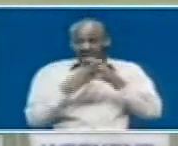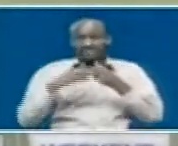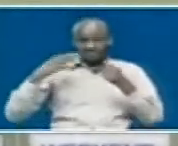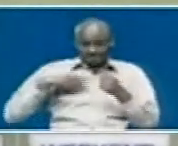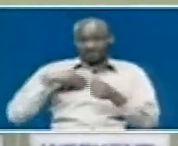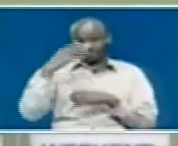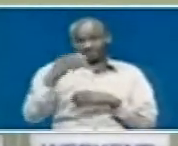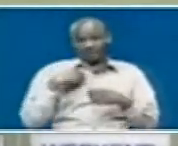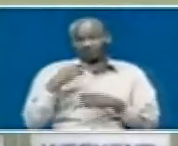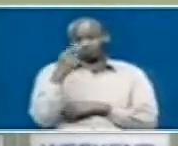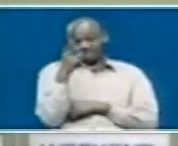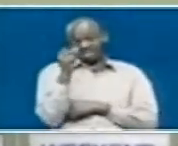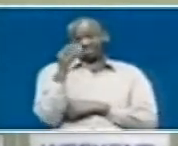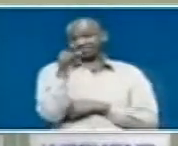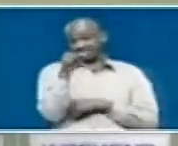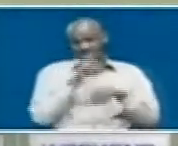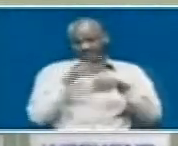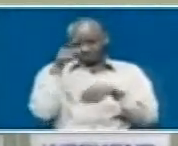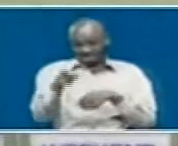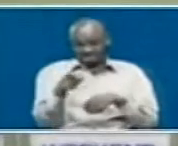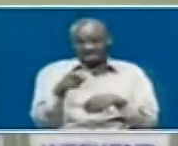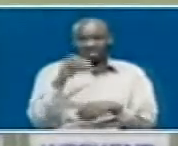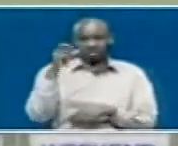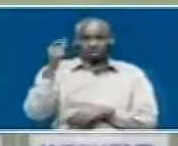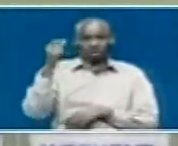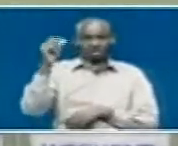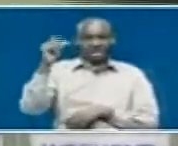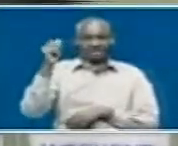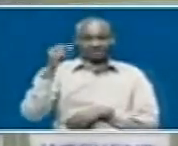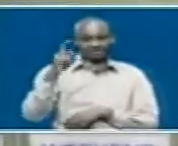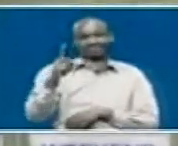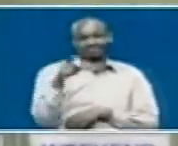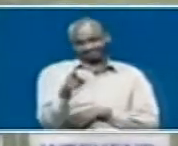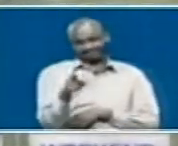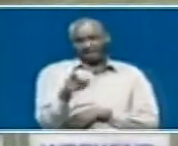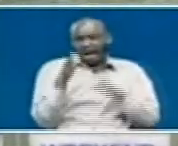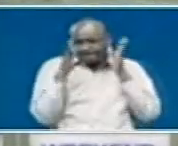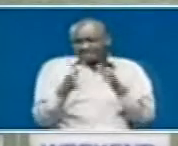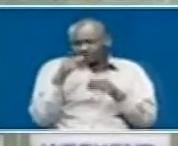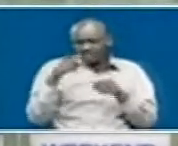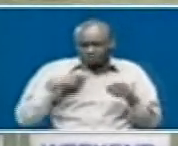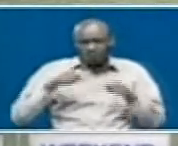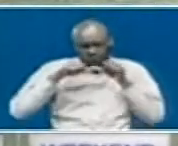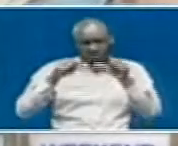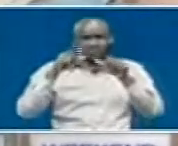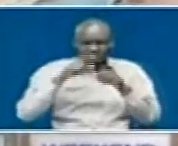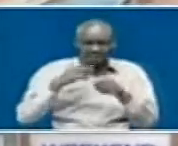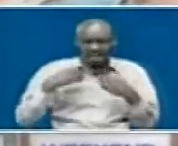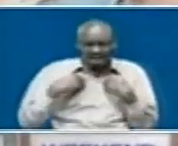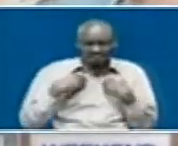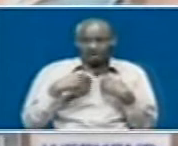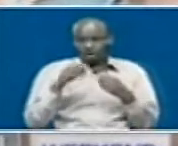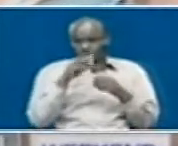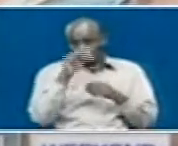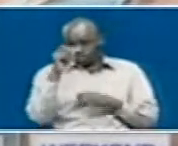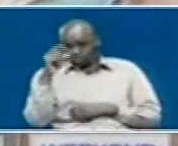to the 20th edition of the Commonwealth Games in Glasgow, Scotland. A lawn bowler is somebody who is very consistent. He can draw a wood to